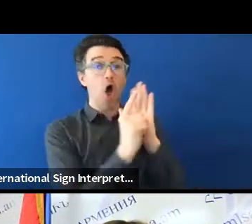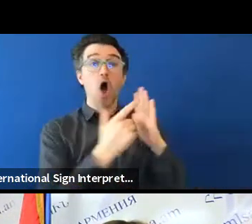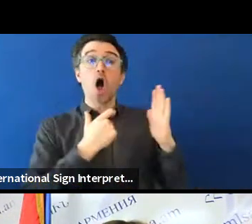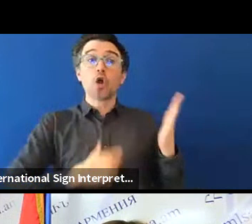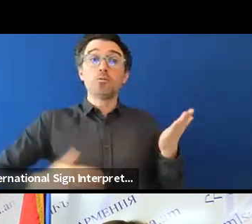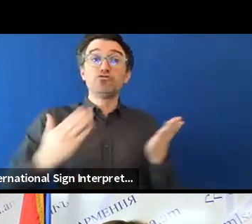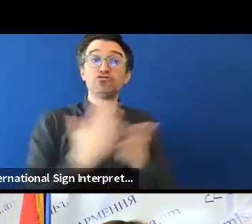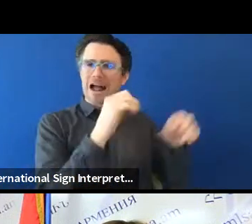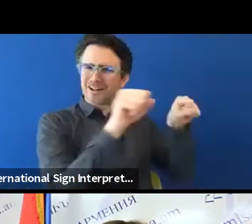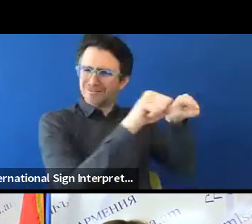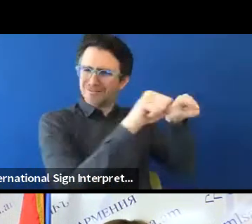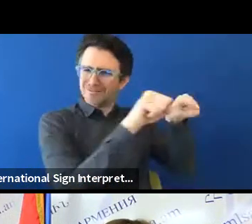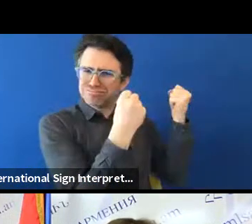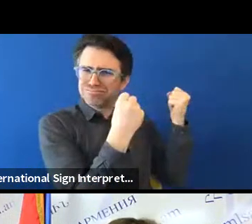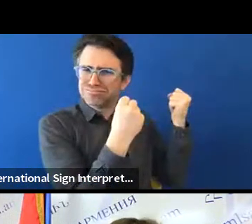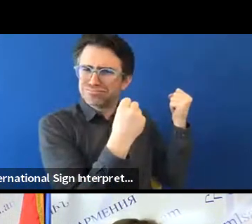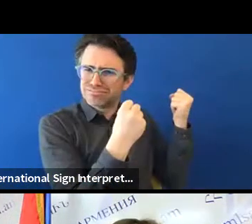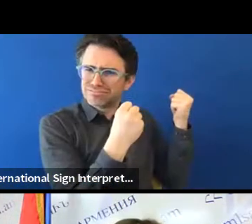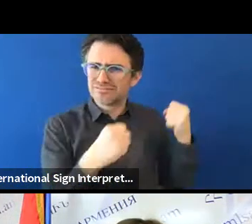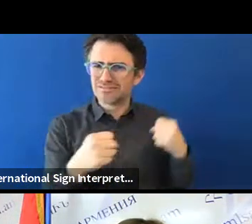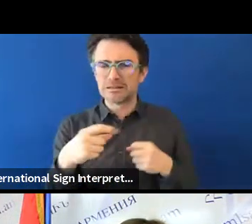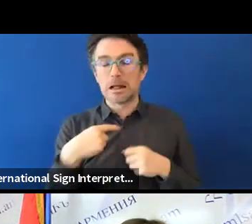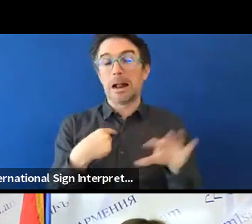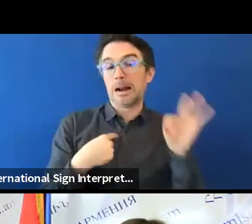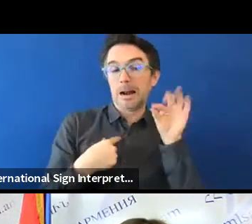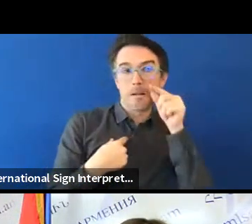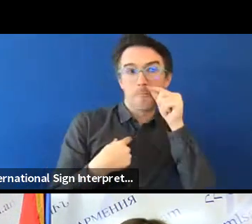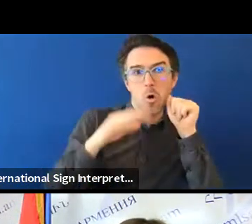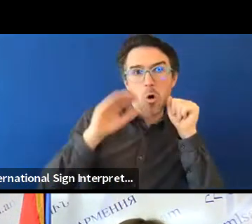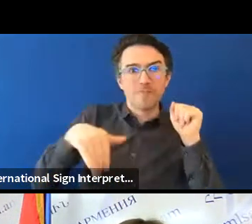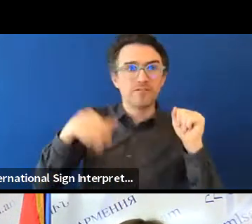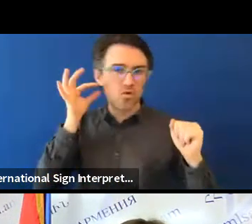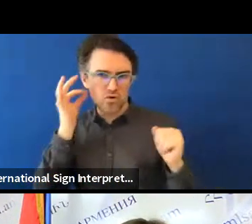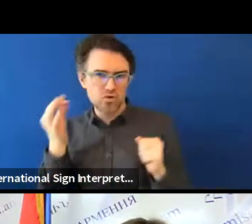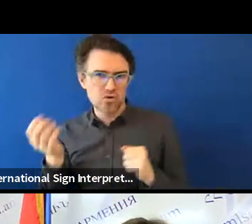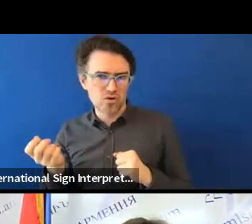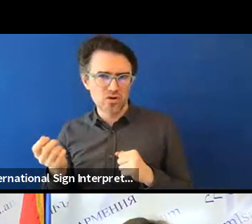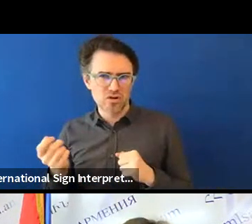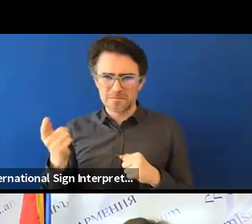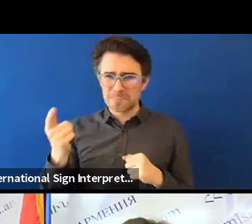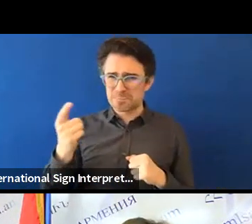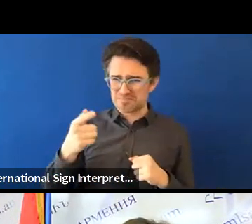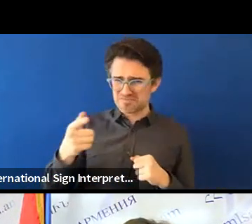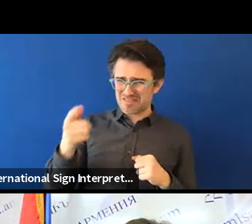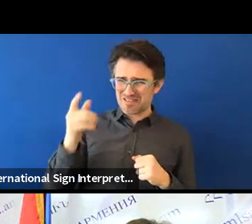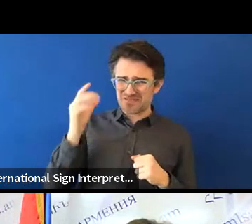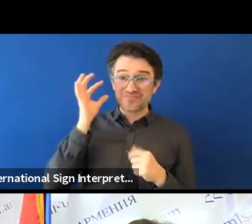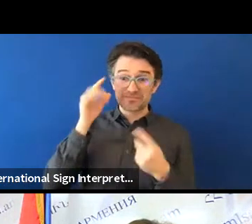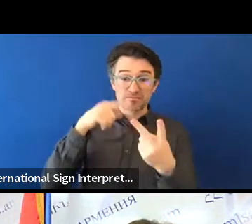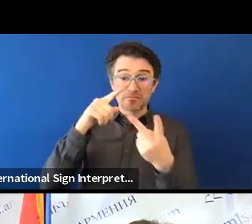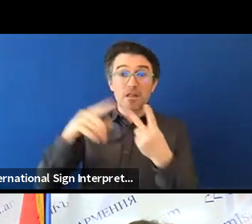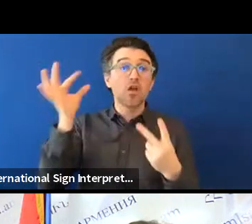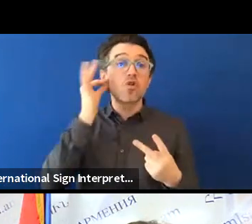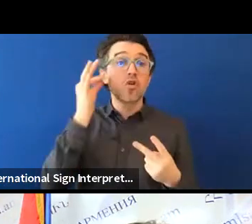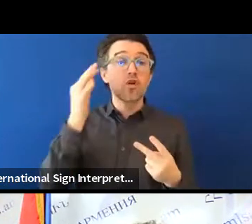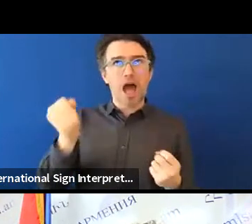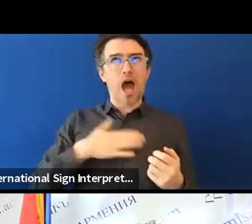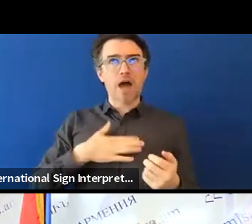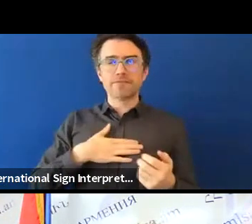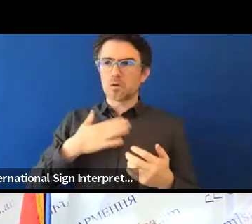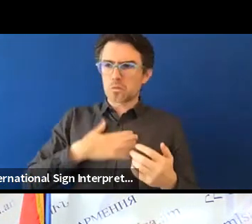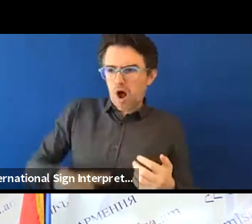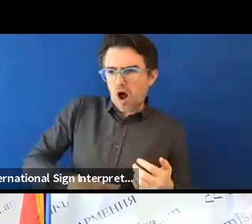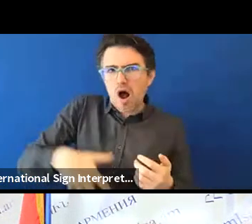girls' sexual and reproductive health and rights at great risk. As part of the